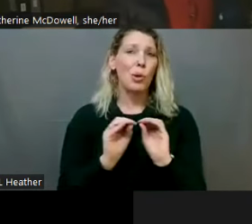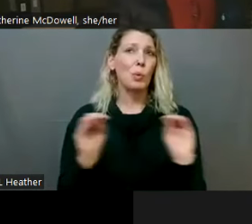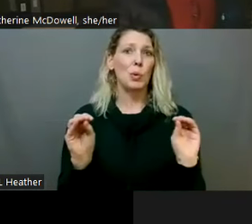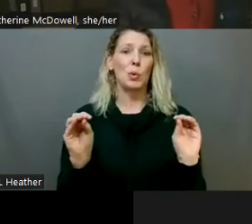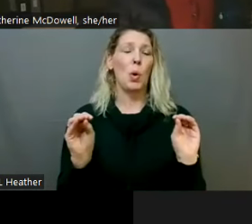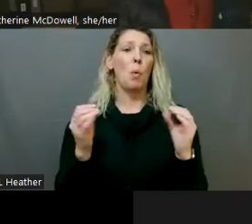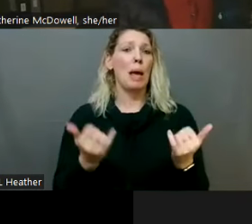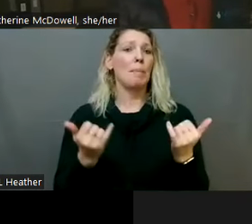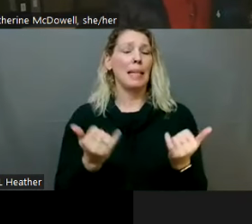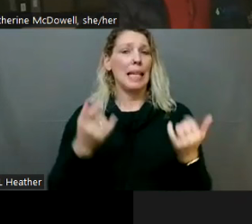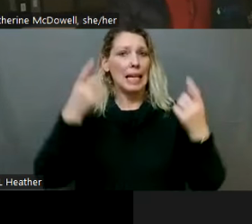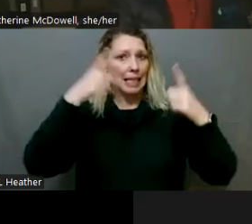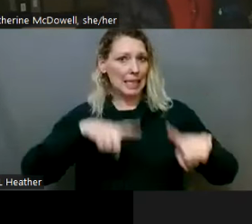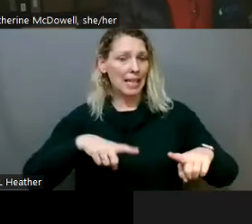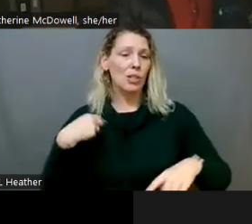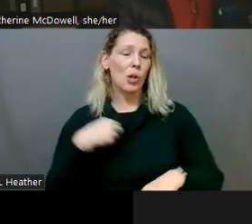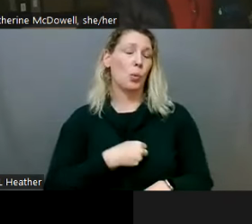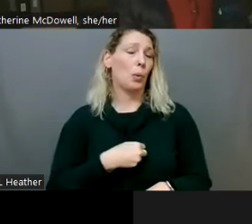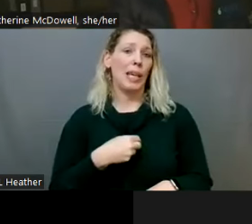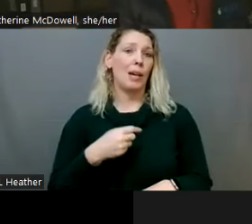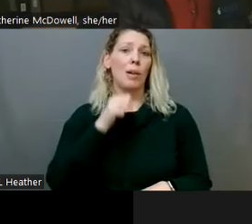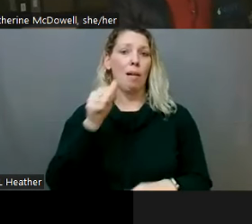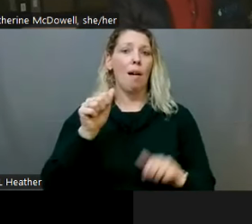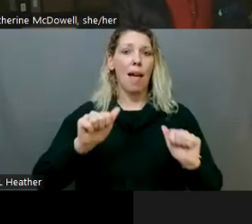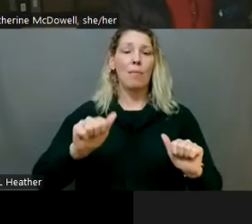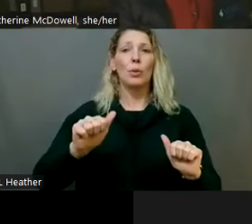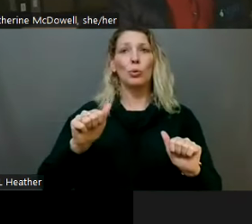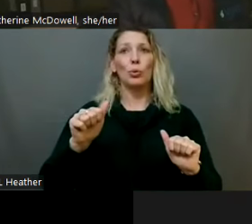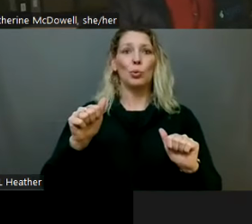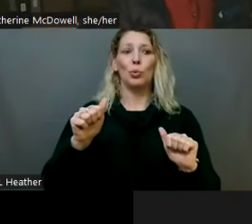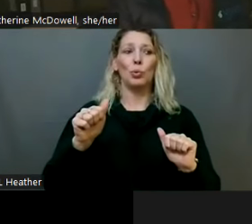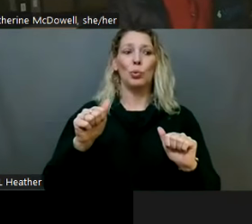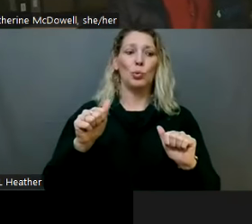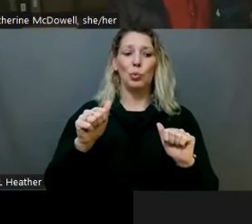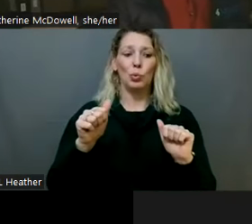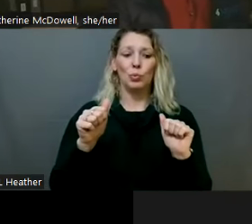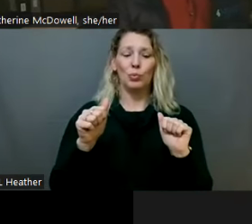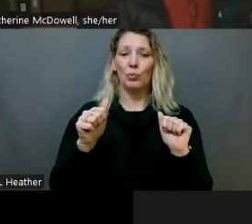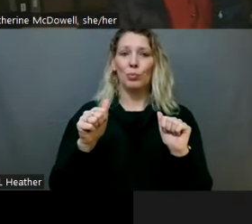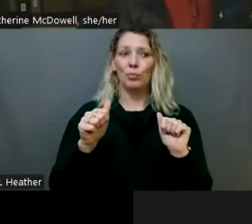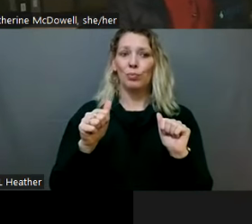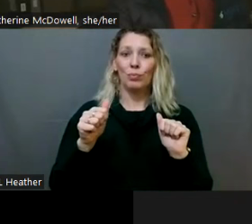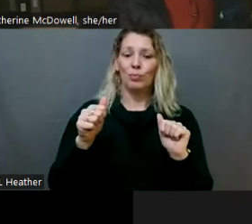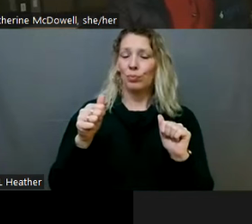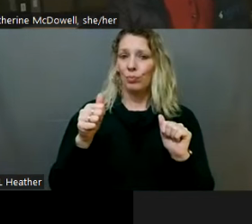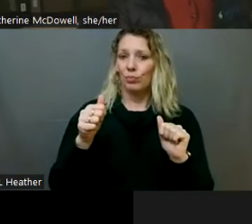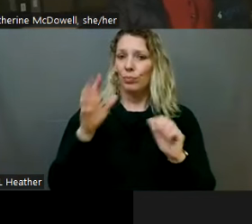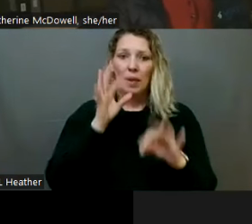immediate consensus, and so we were essentially unable to come to a conclusion of it at that